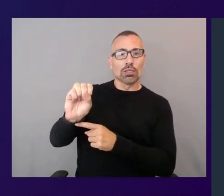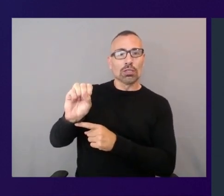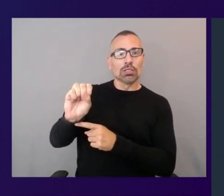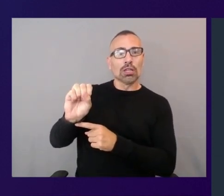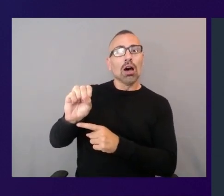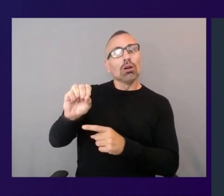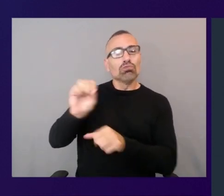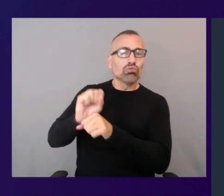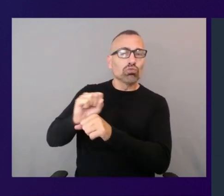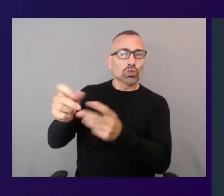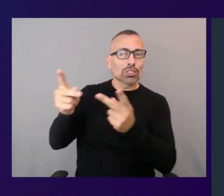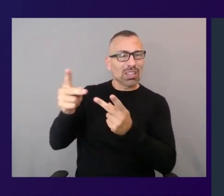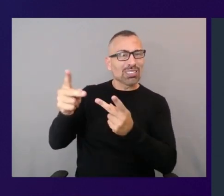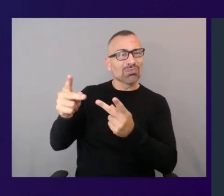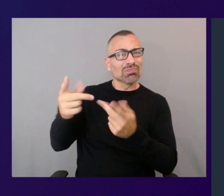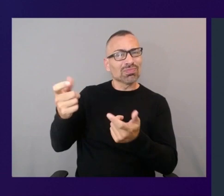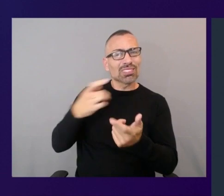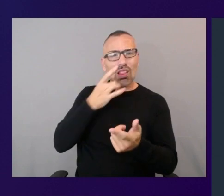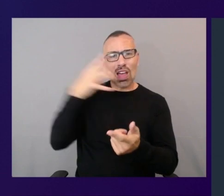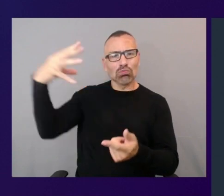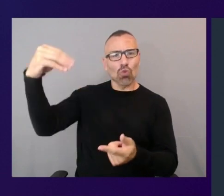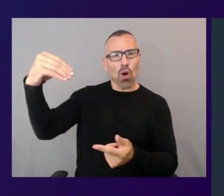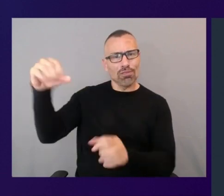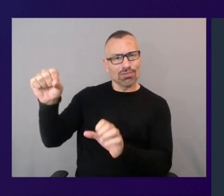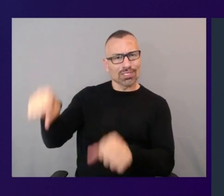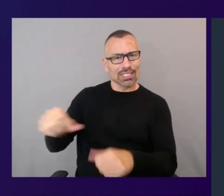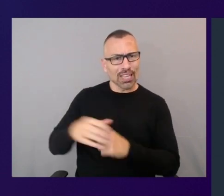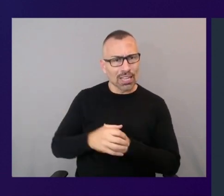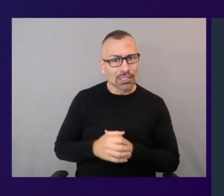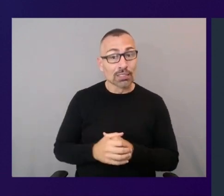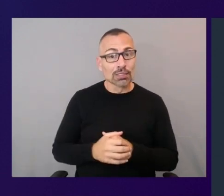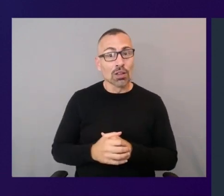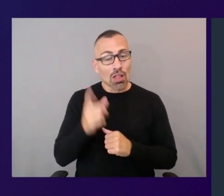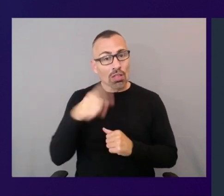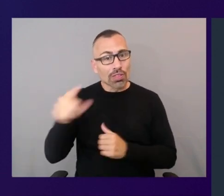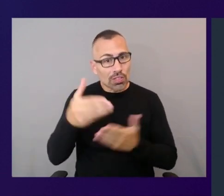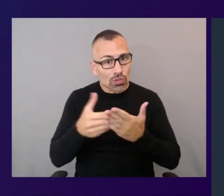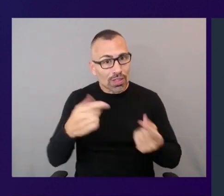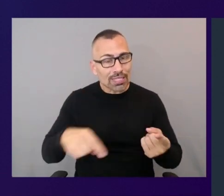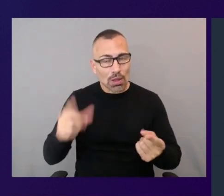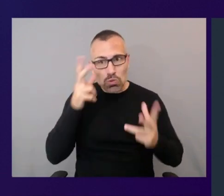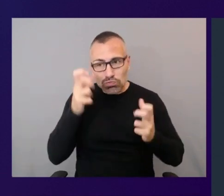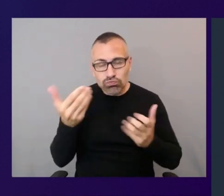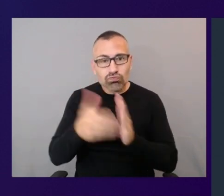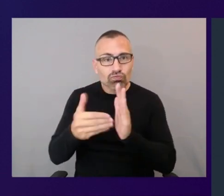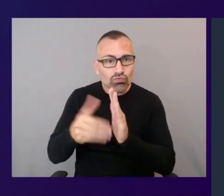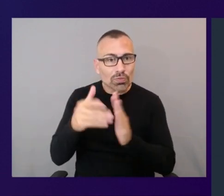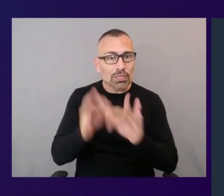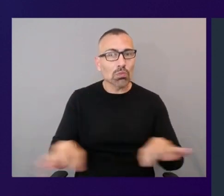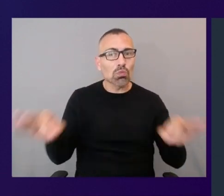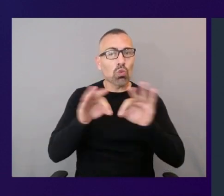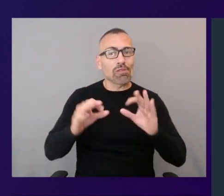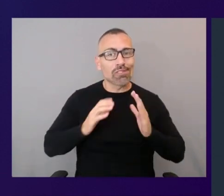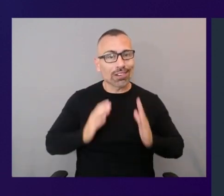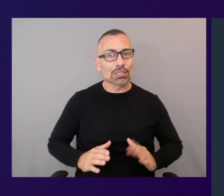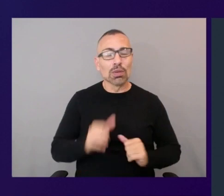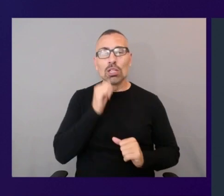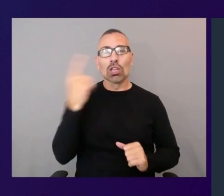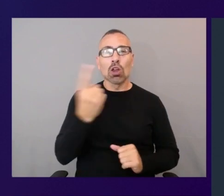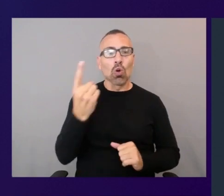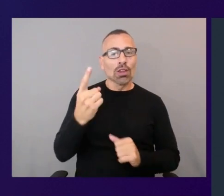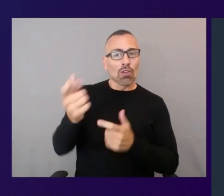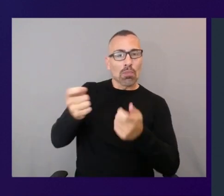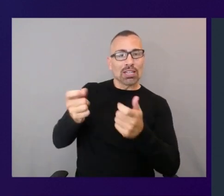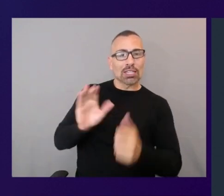deployed. These are really, really critical things that customers tell us about that matter the most to them, not just for managing their VDI environment, but